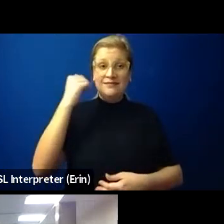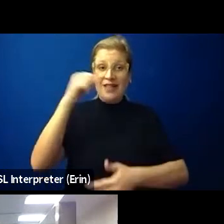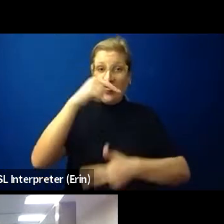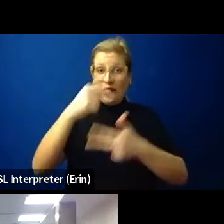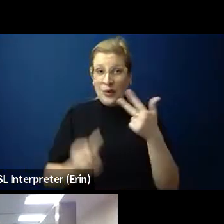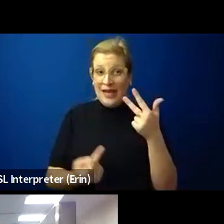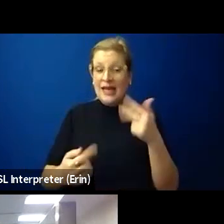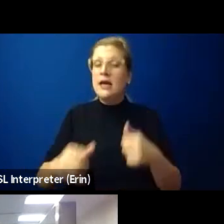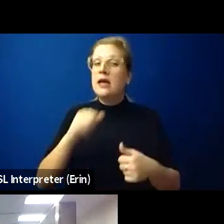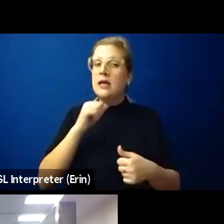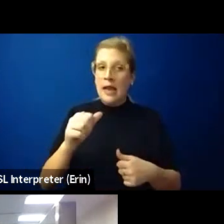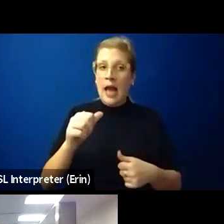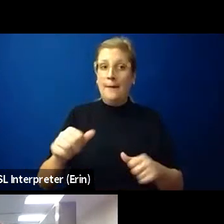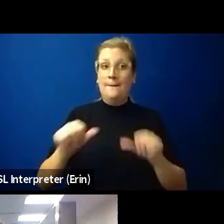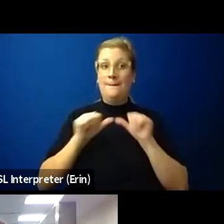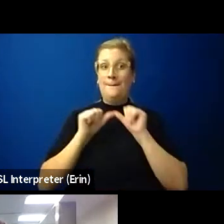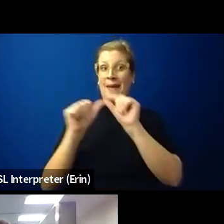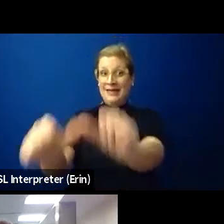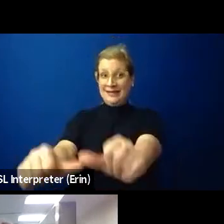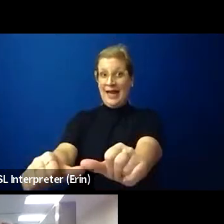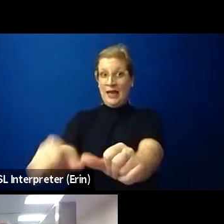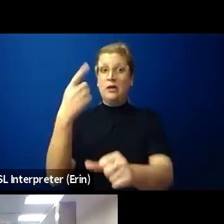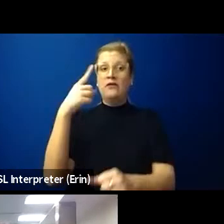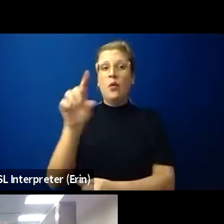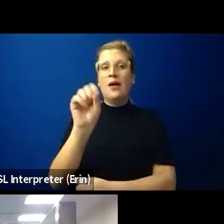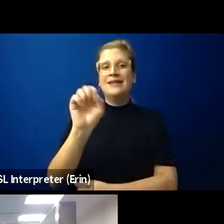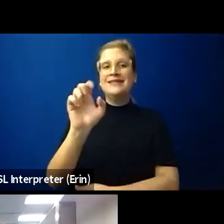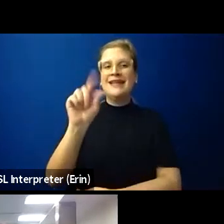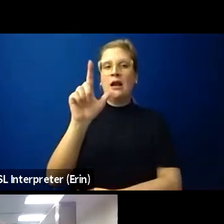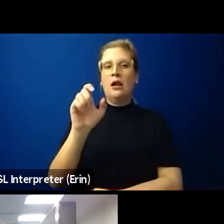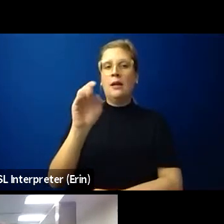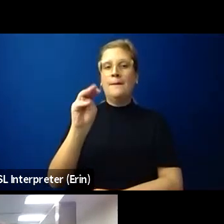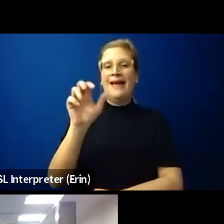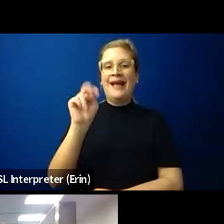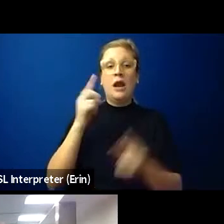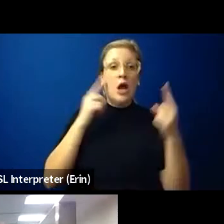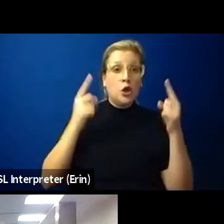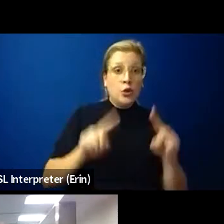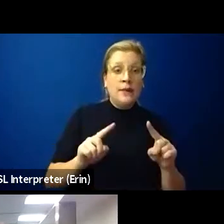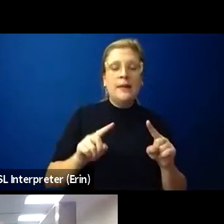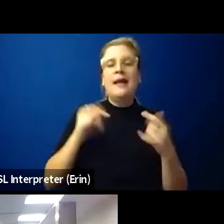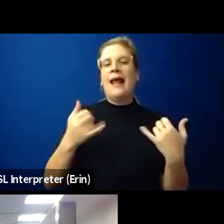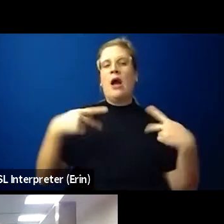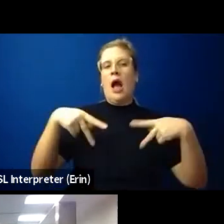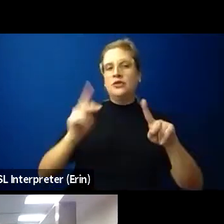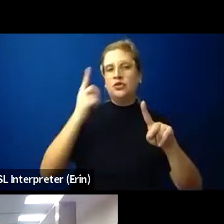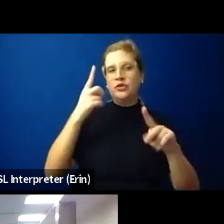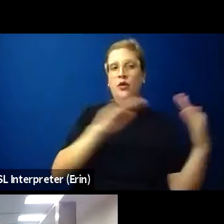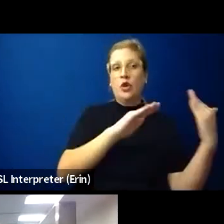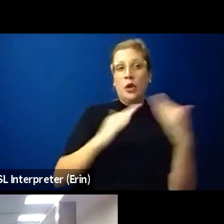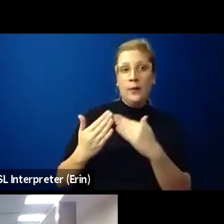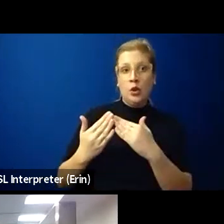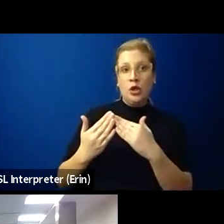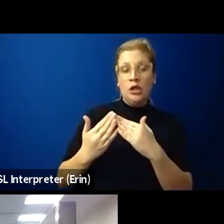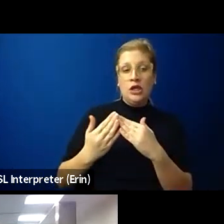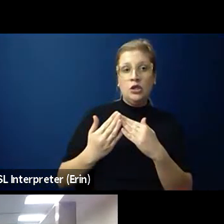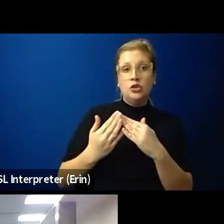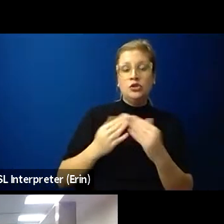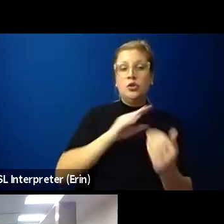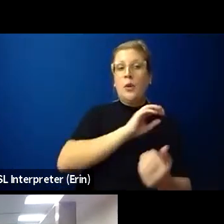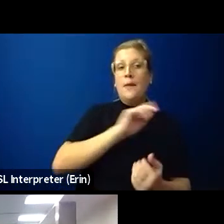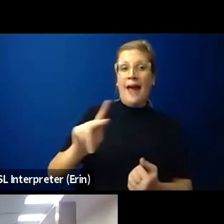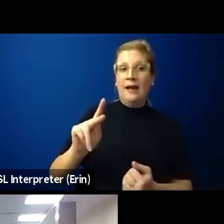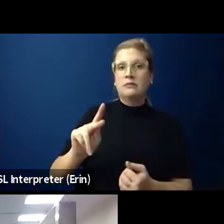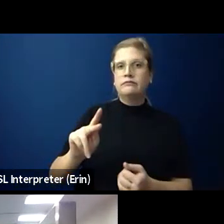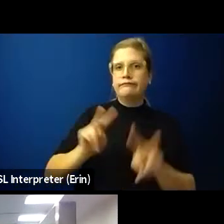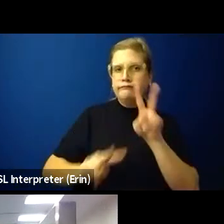held up to in terms of the settlement agreement, it gives an opportunity for the community to revisit what those arrangements